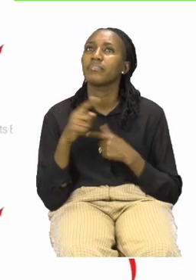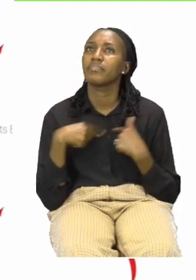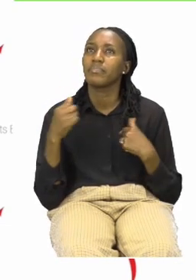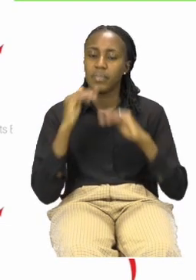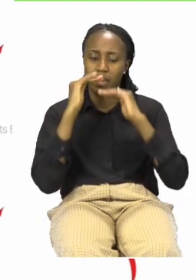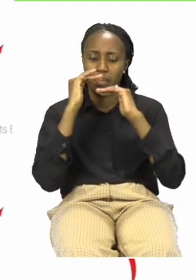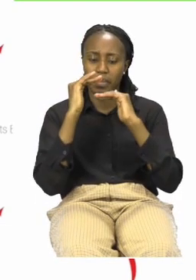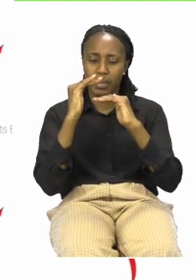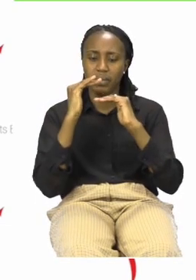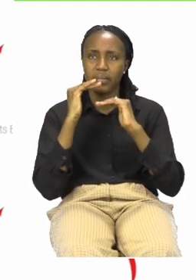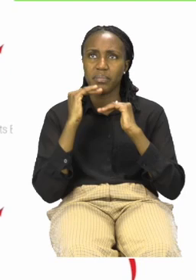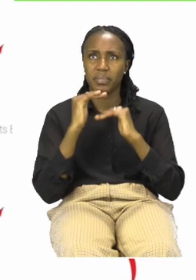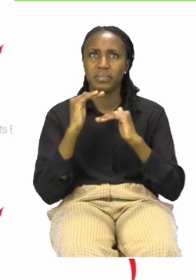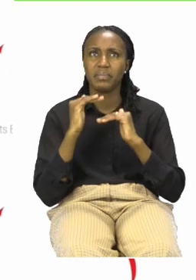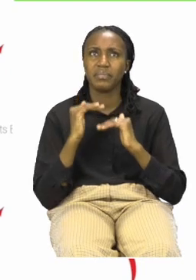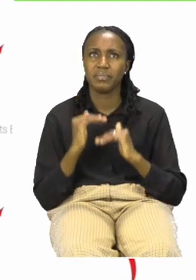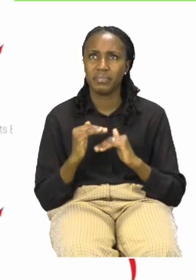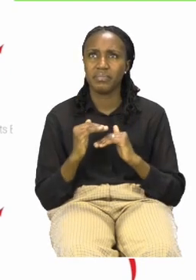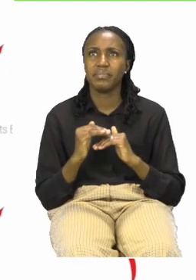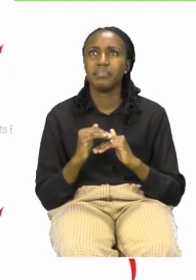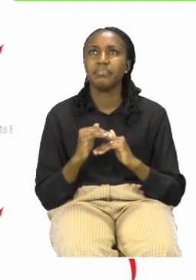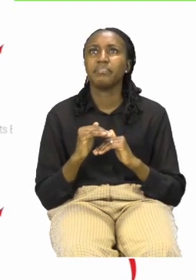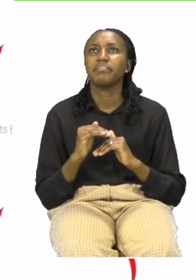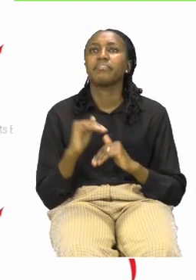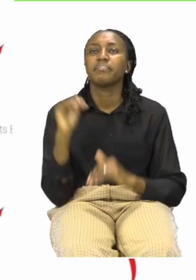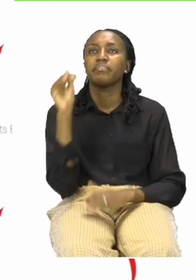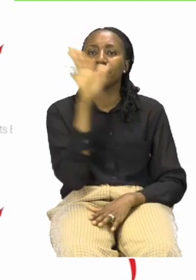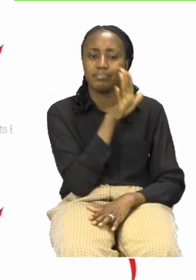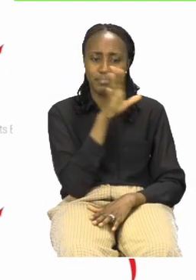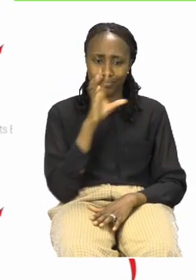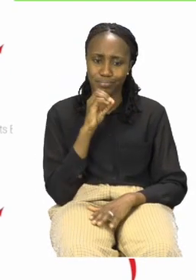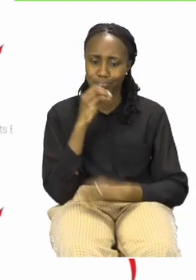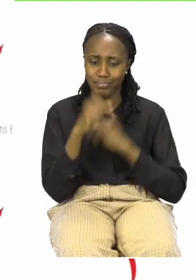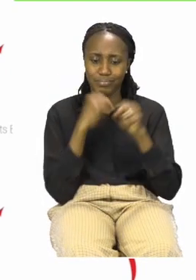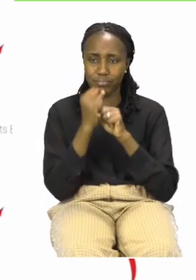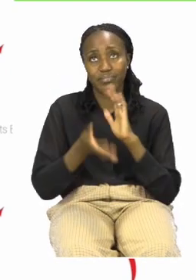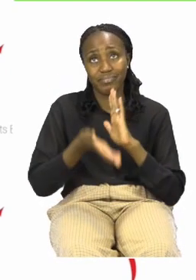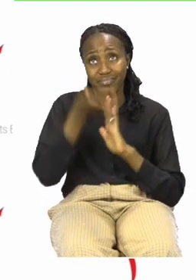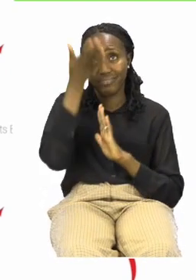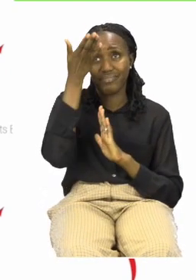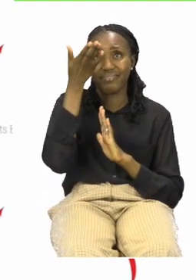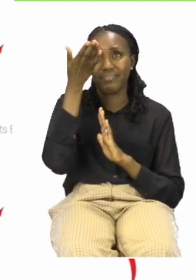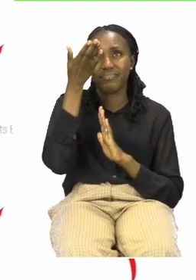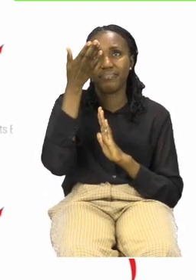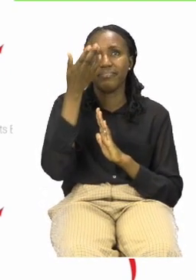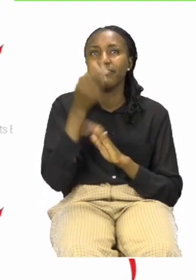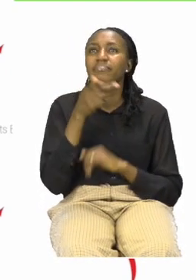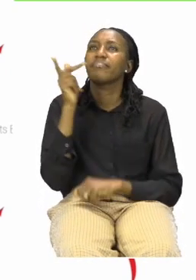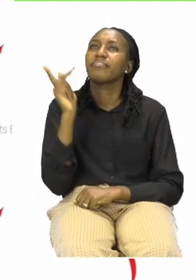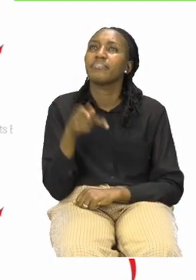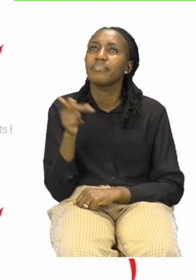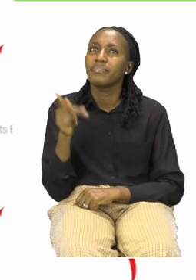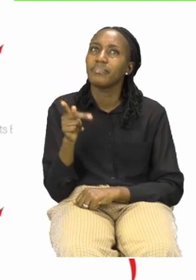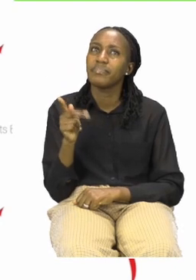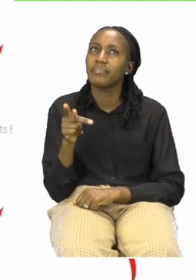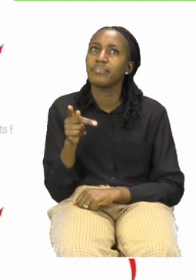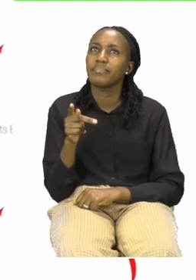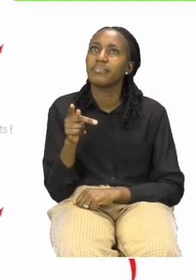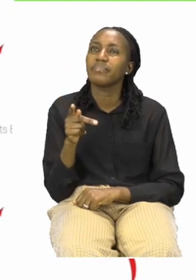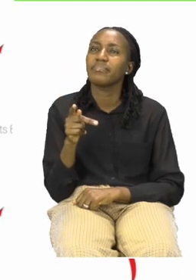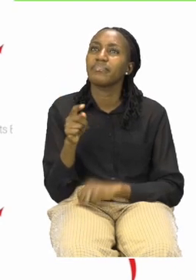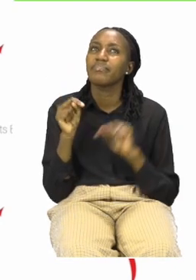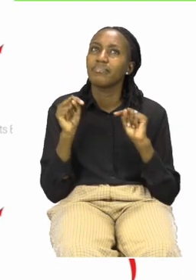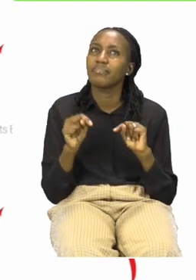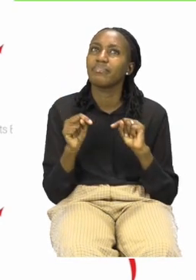all the guys over 50, dealing with them. And then we will also, we've just been approached for